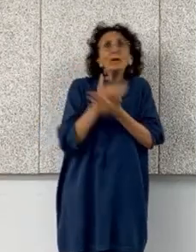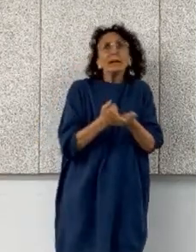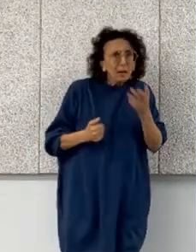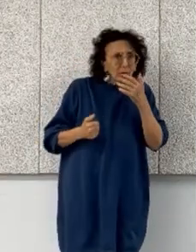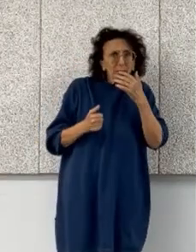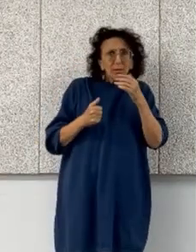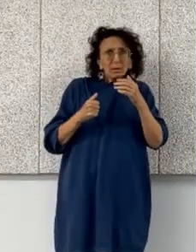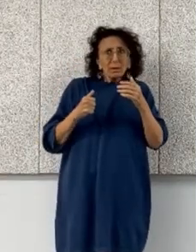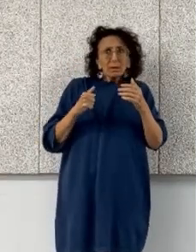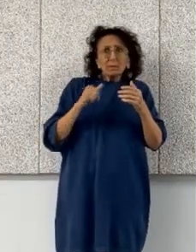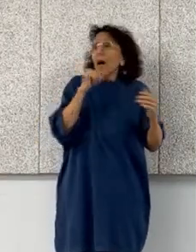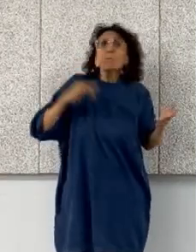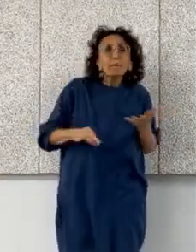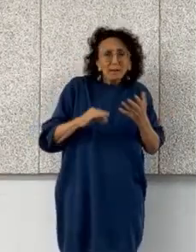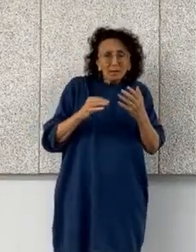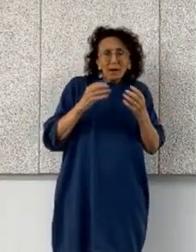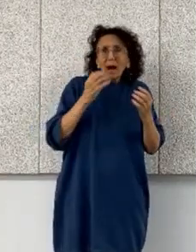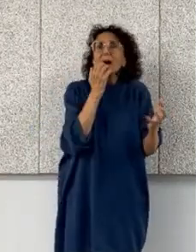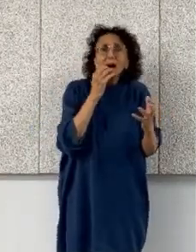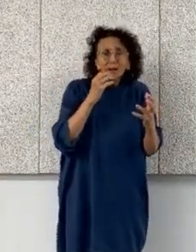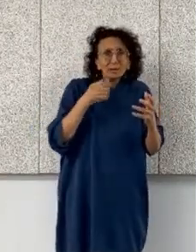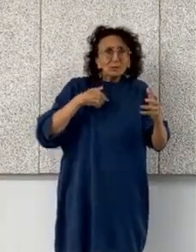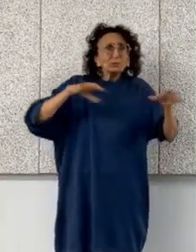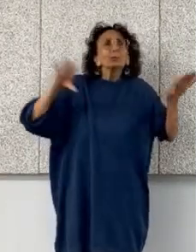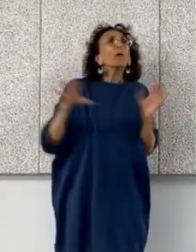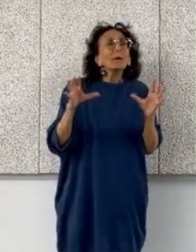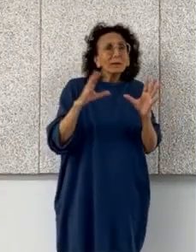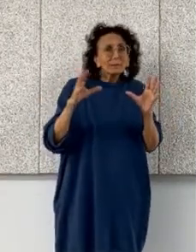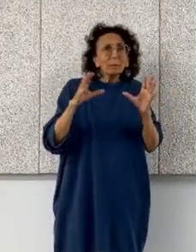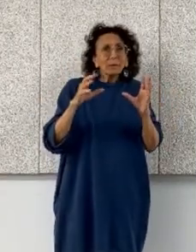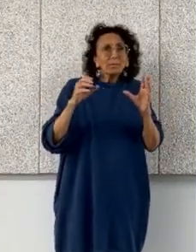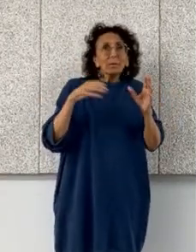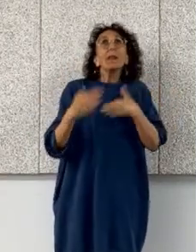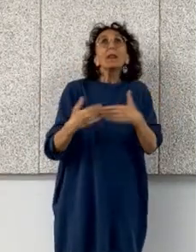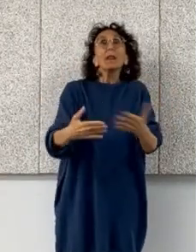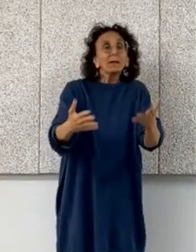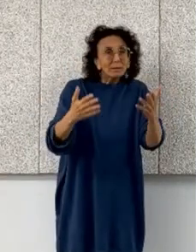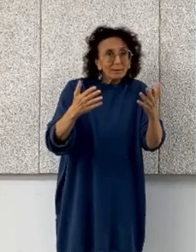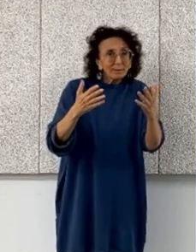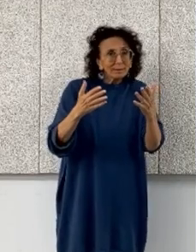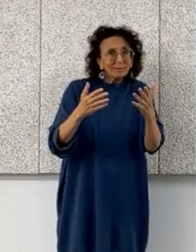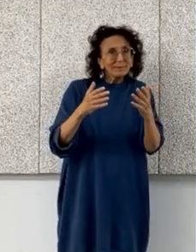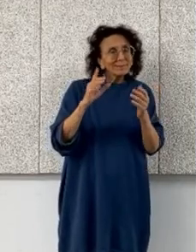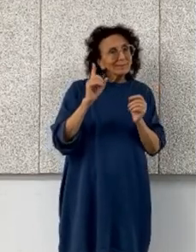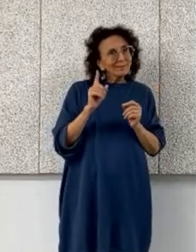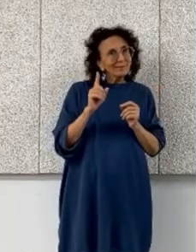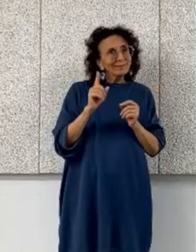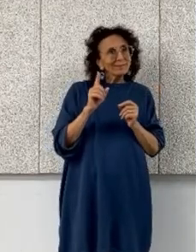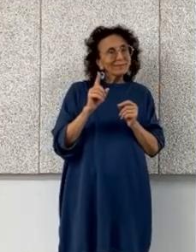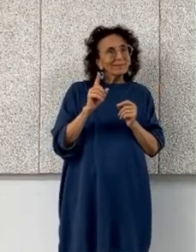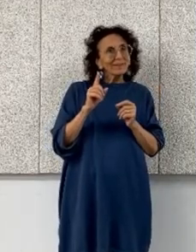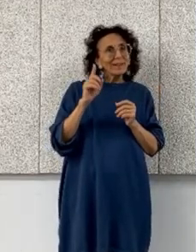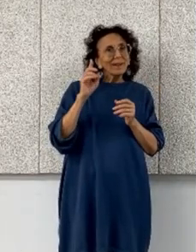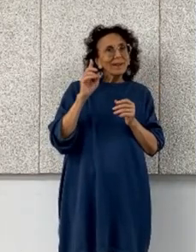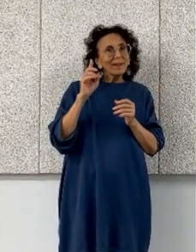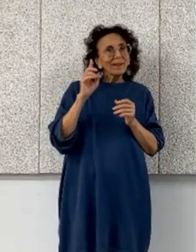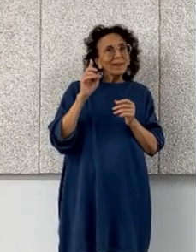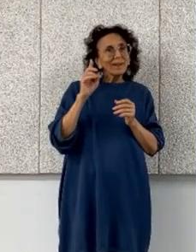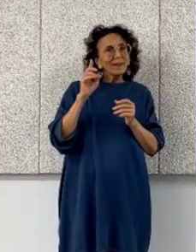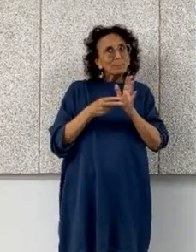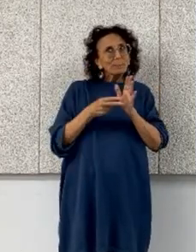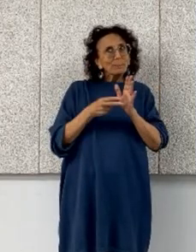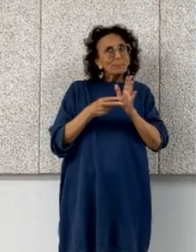know, whatever behavior might result from that, then that is the work culture I'm offering